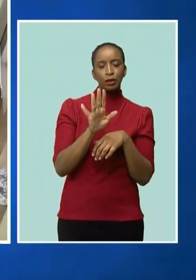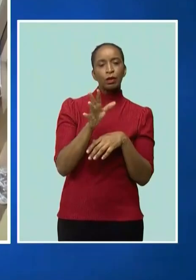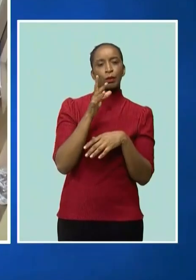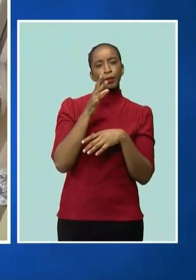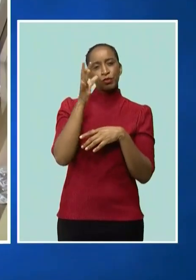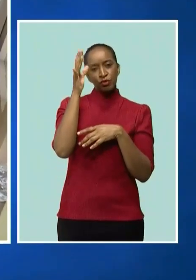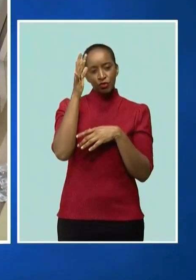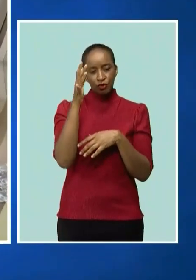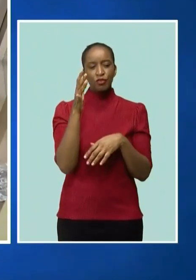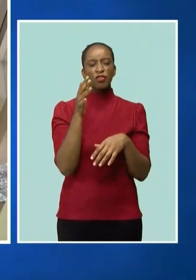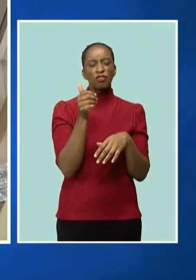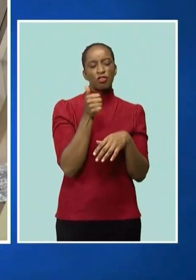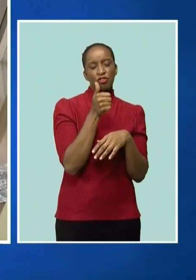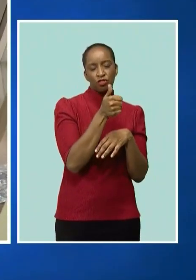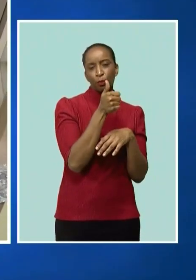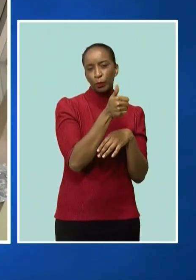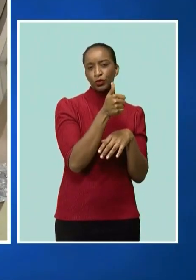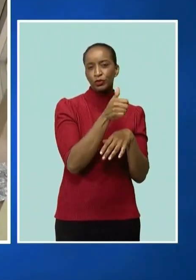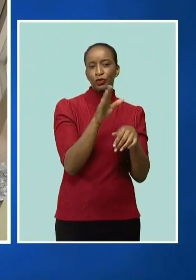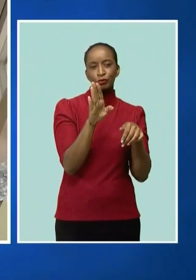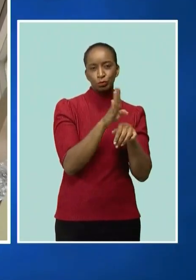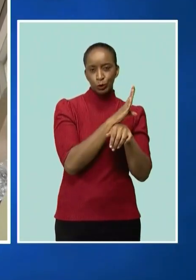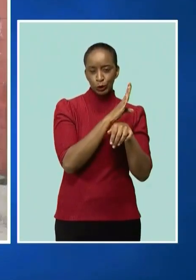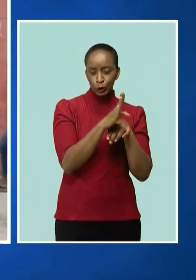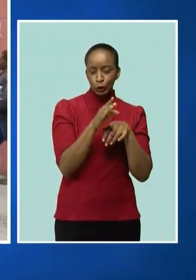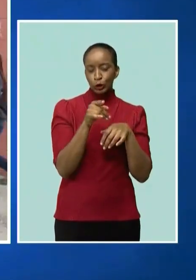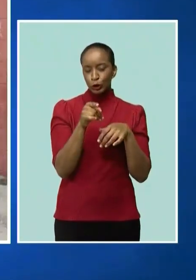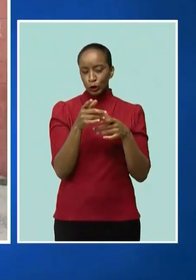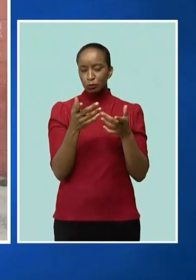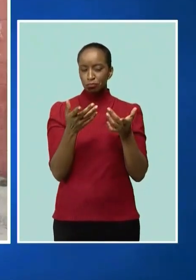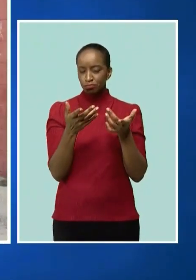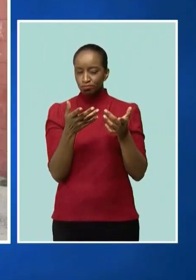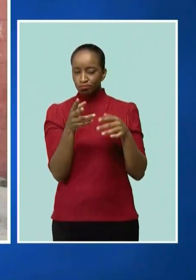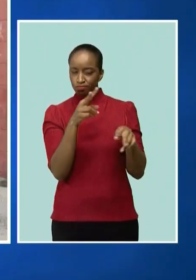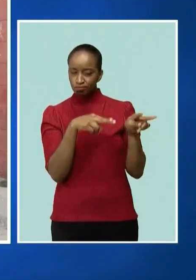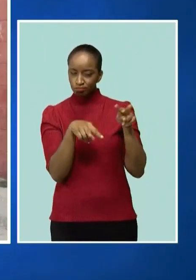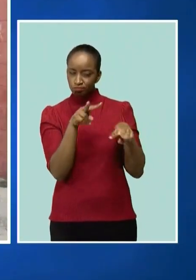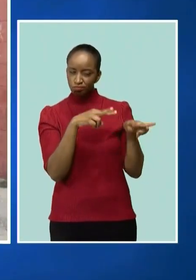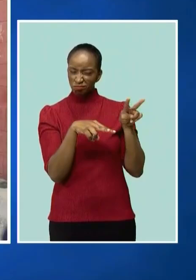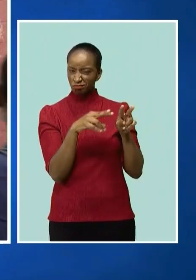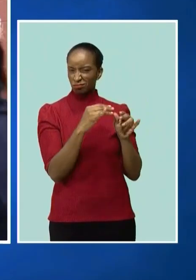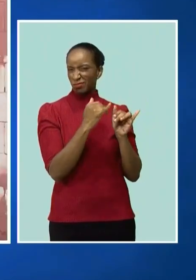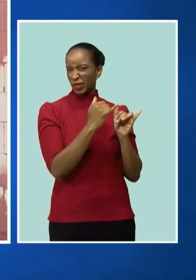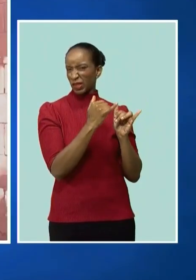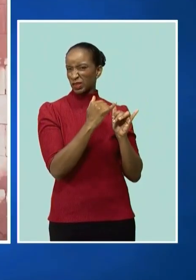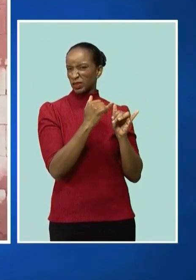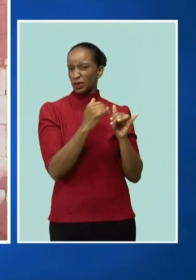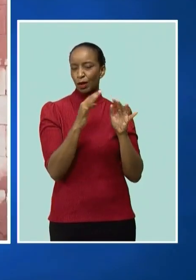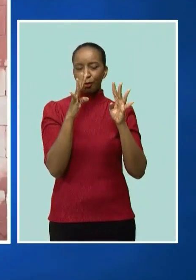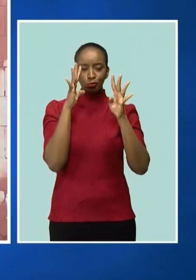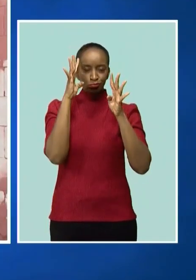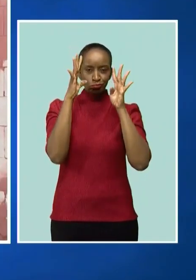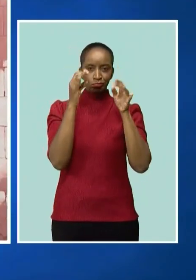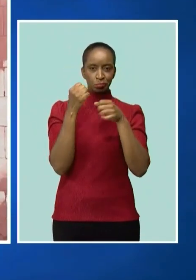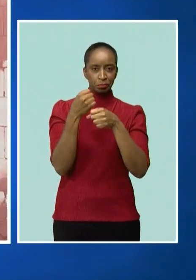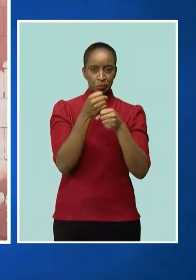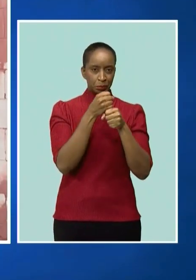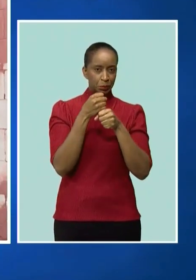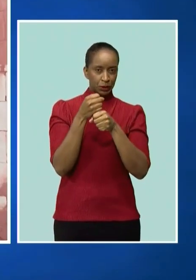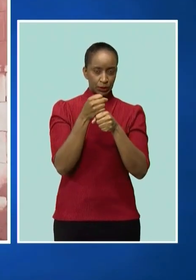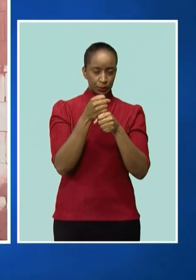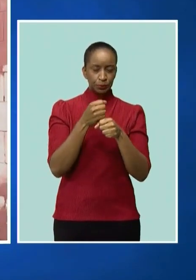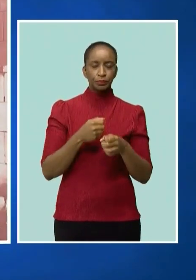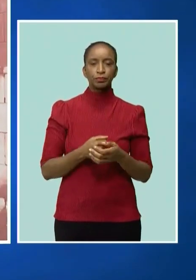Azifo says it was almost a natural progression to also find herself in a creativity-based business now located at Synagogue Lane in the